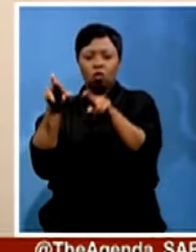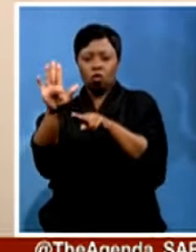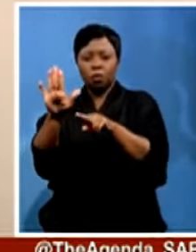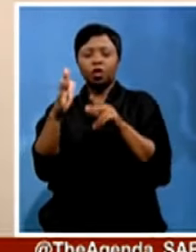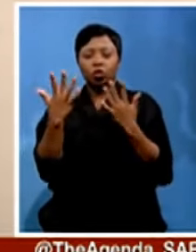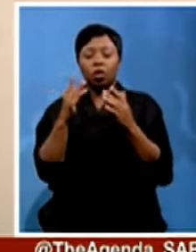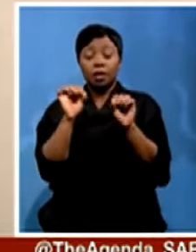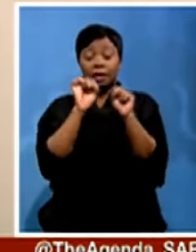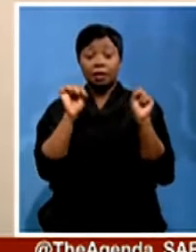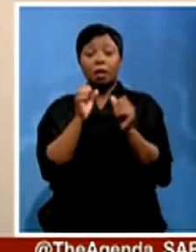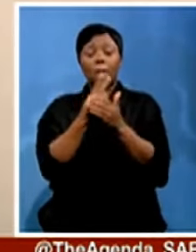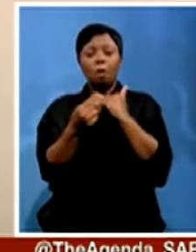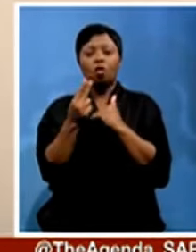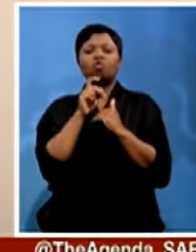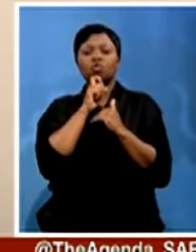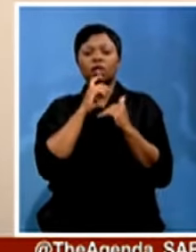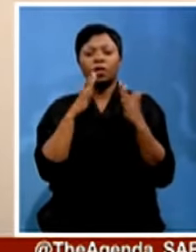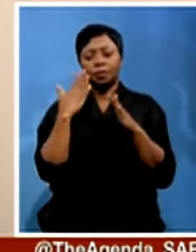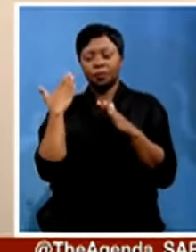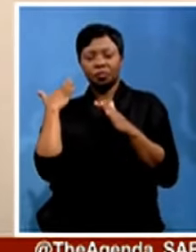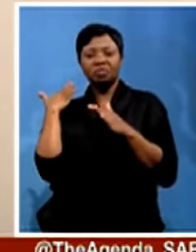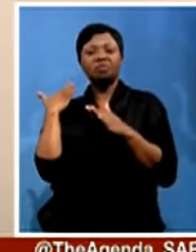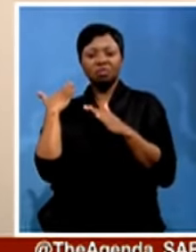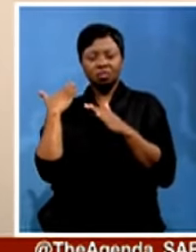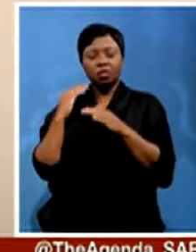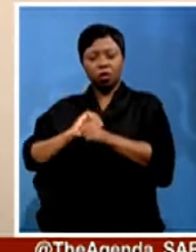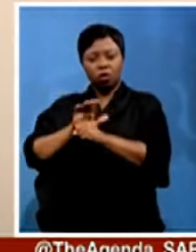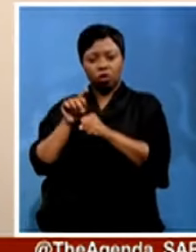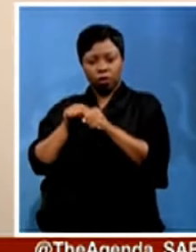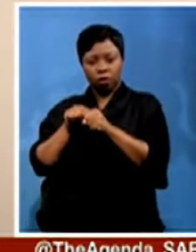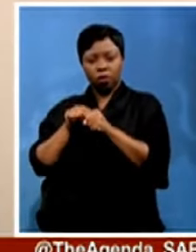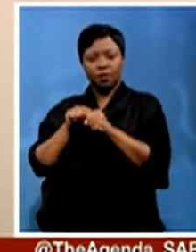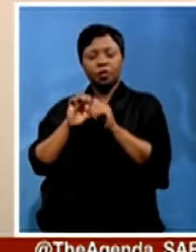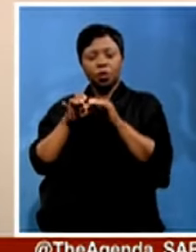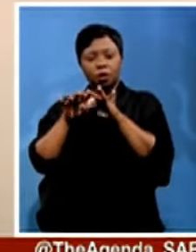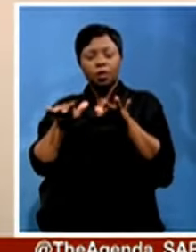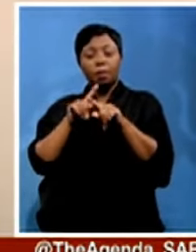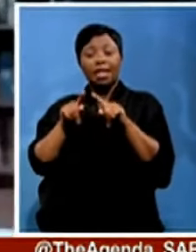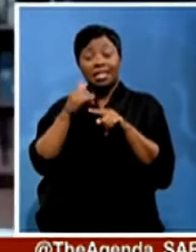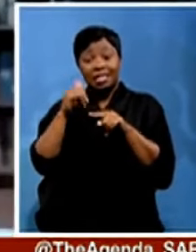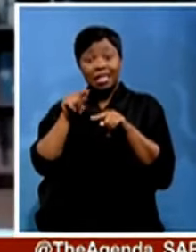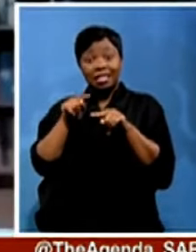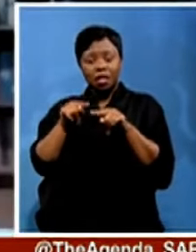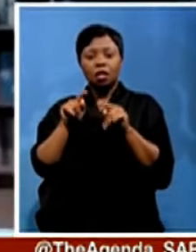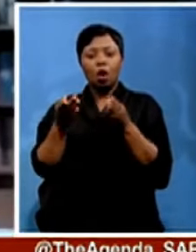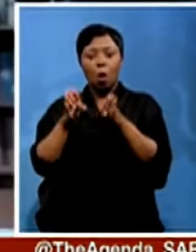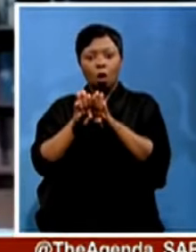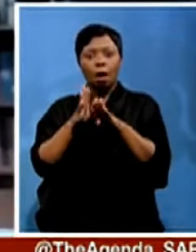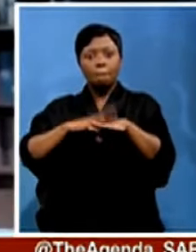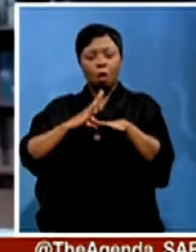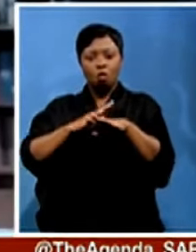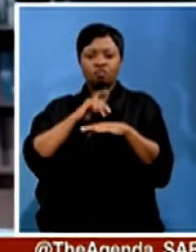the coronavirus pandemic, but since then, and with the lockdown, they've been used far more extensively. For quite some